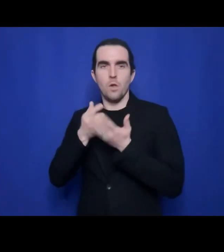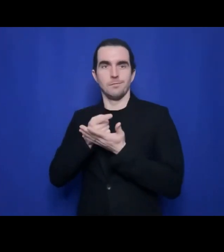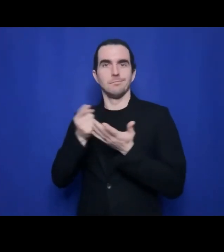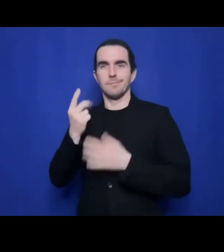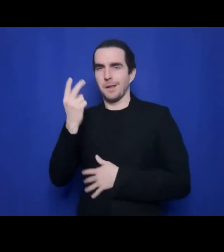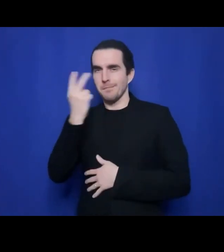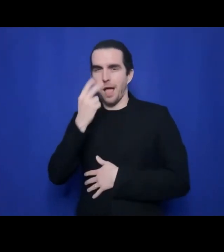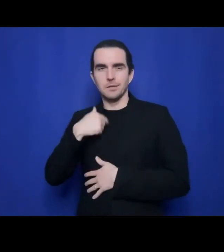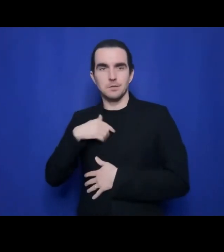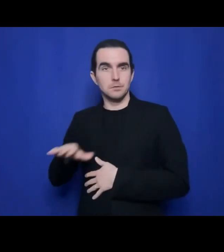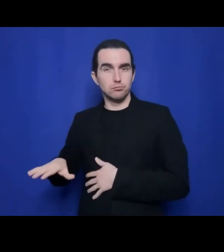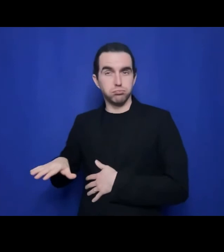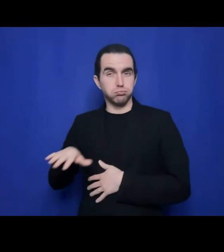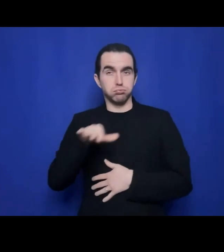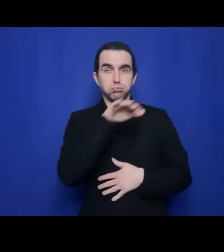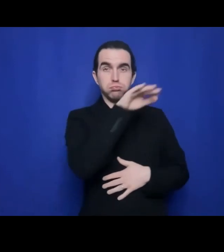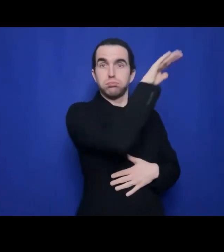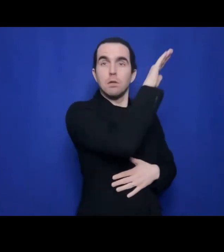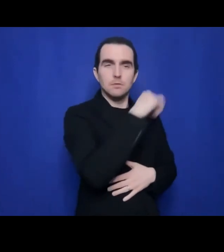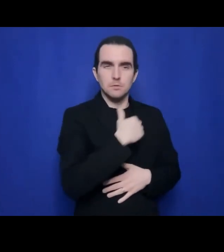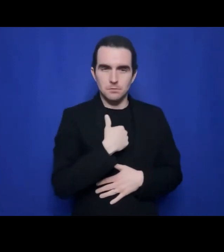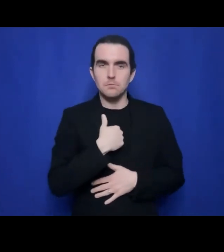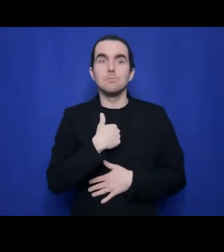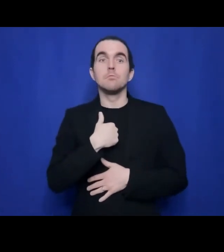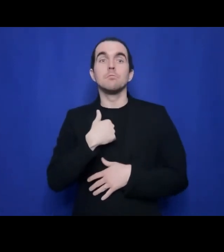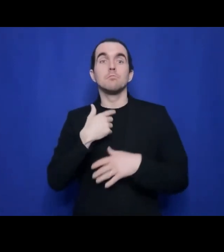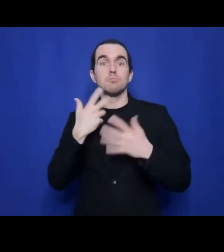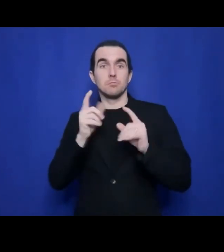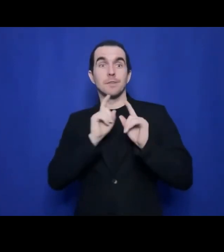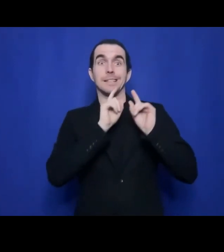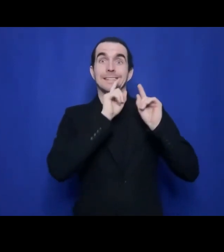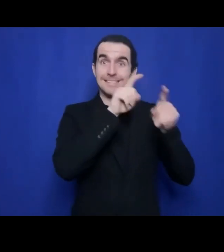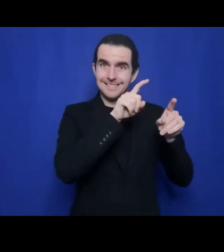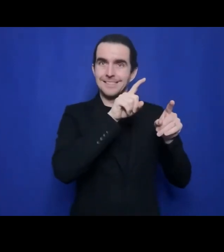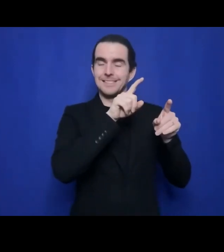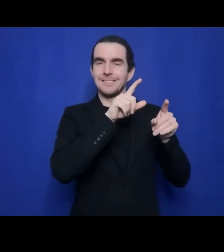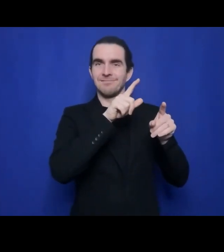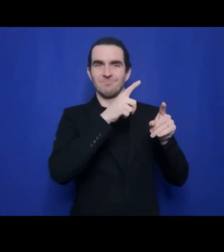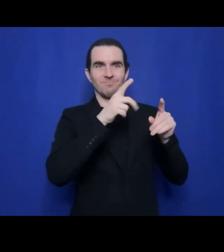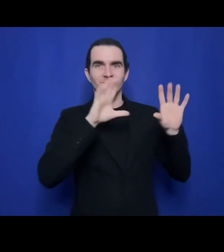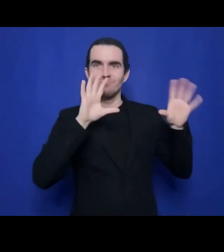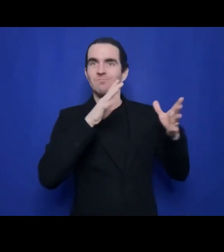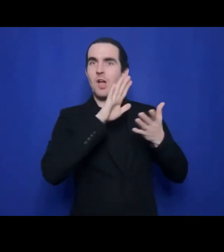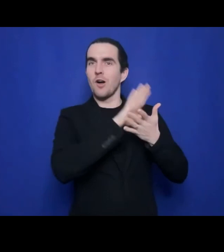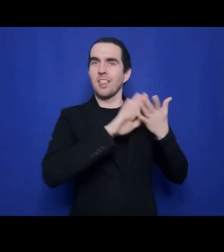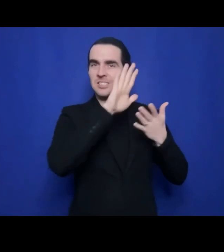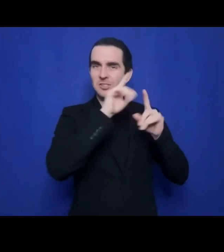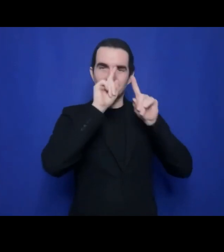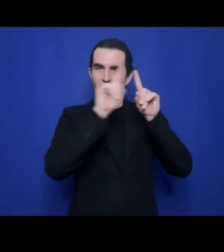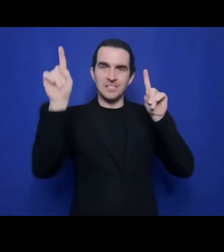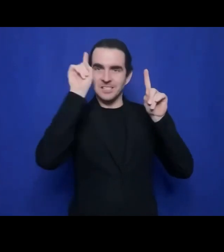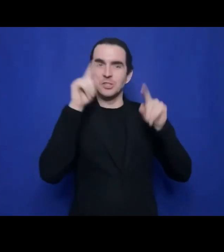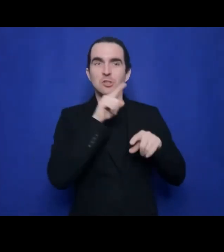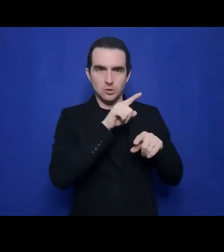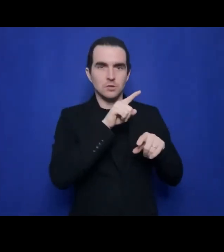very painful transition, but it was also a very necessary transition to make, because while I